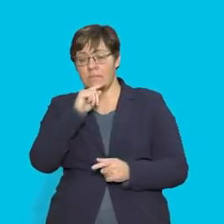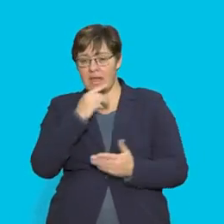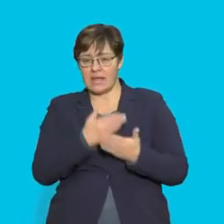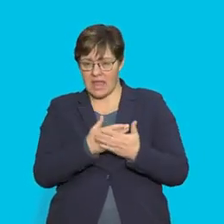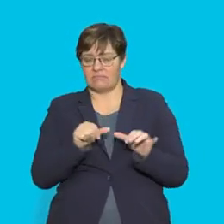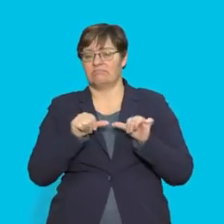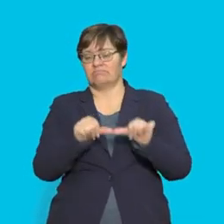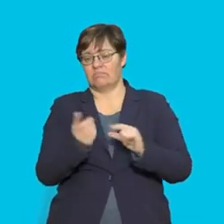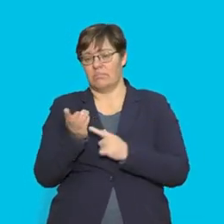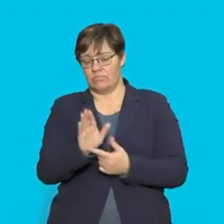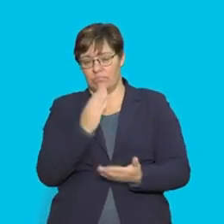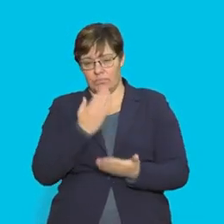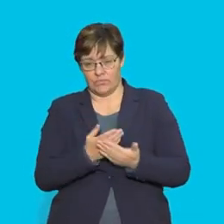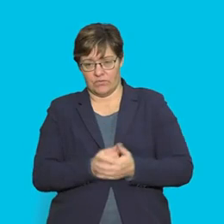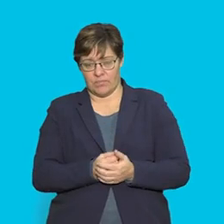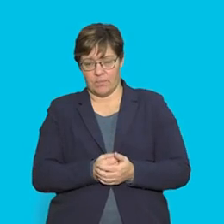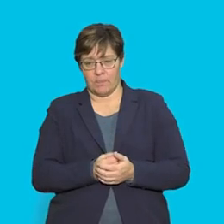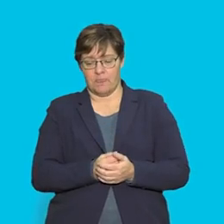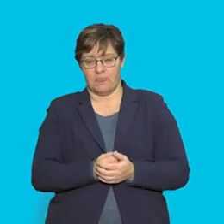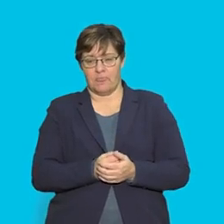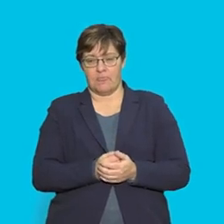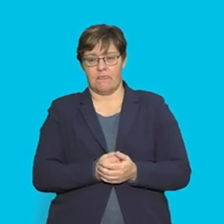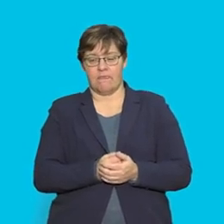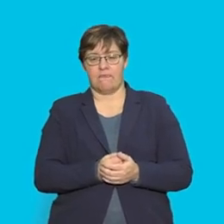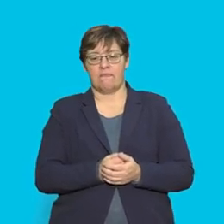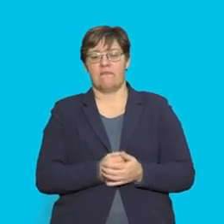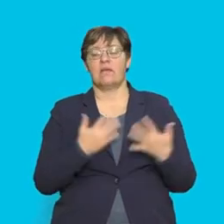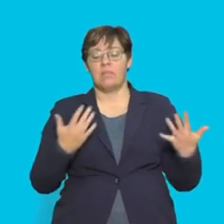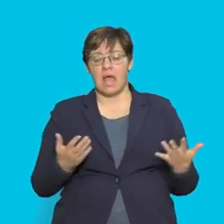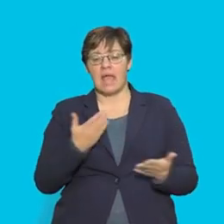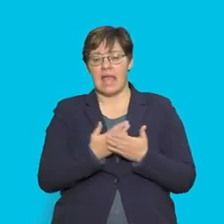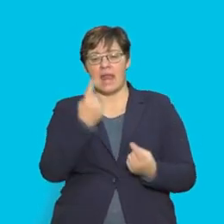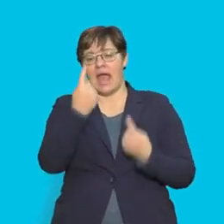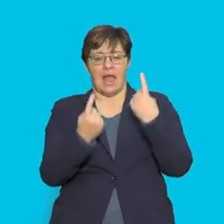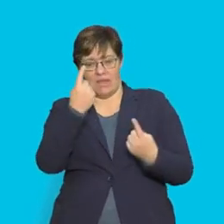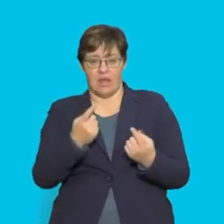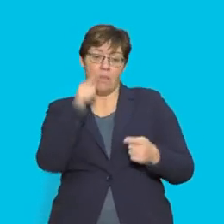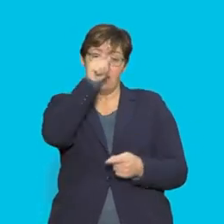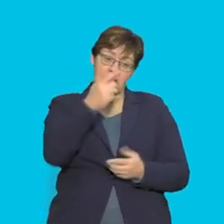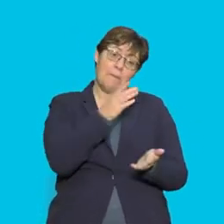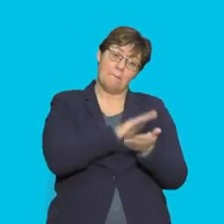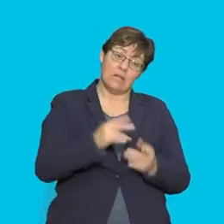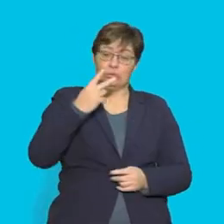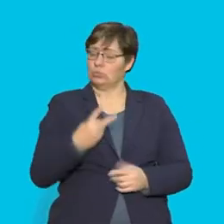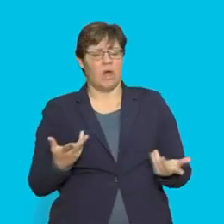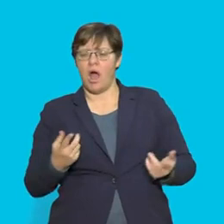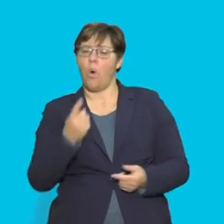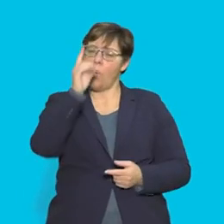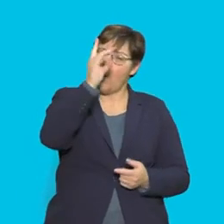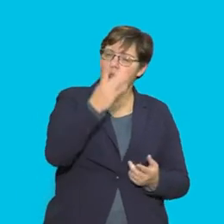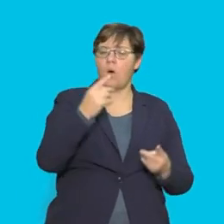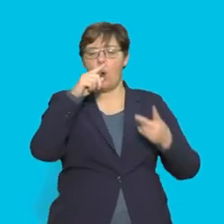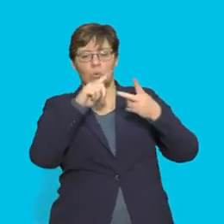use this to prove congruence. Not that I must prove it with the first one. No, I can use either one of the first